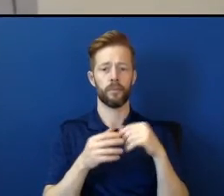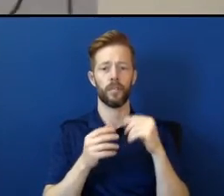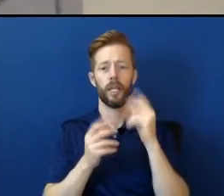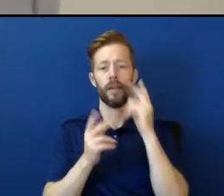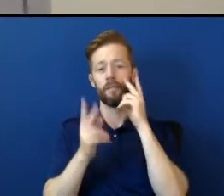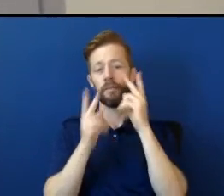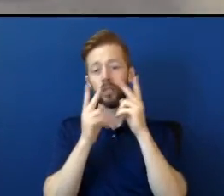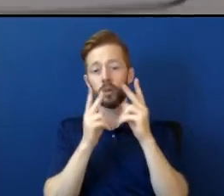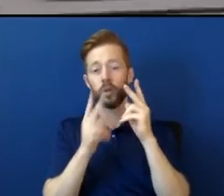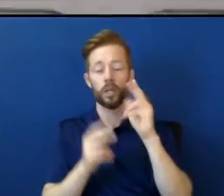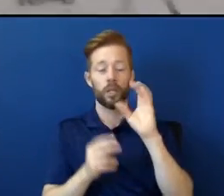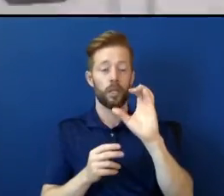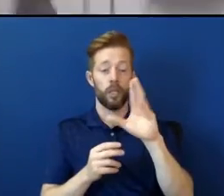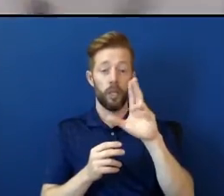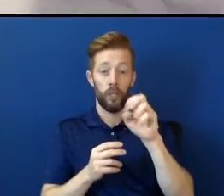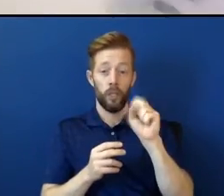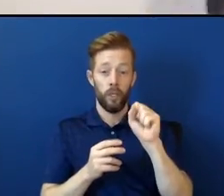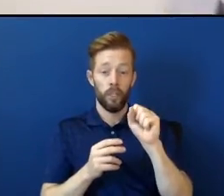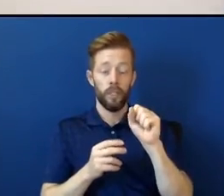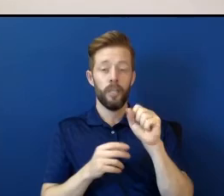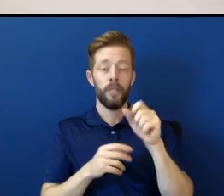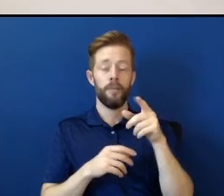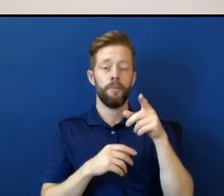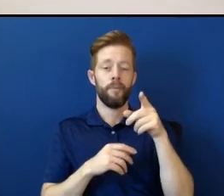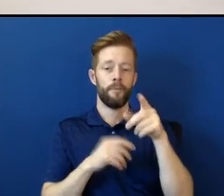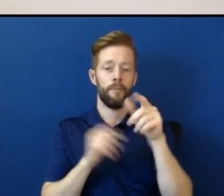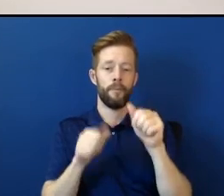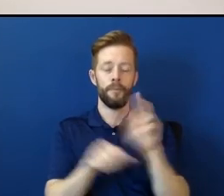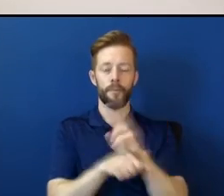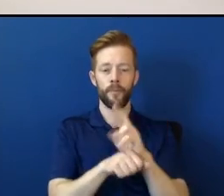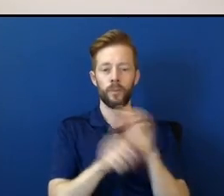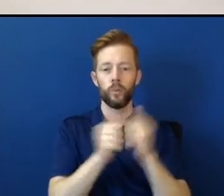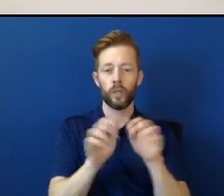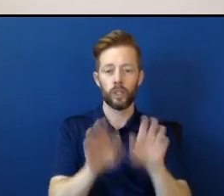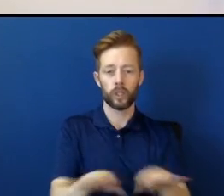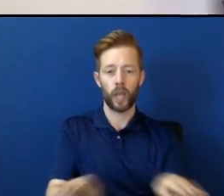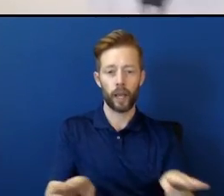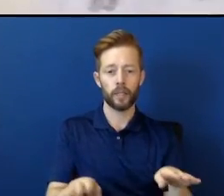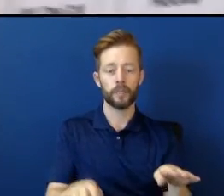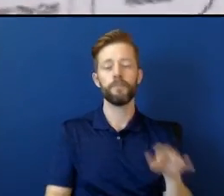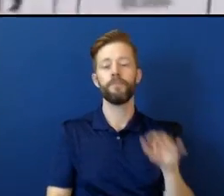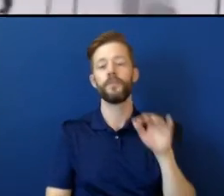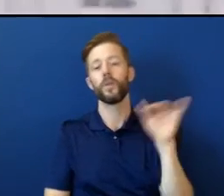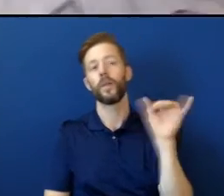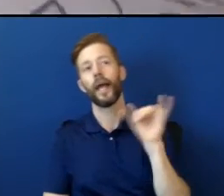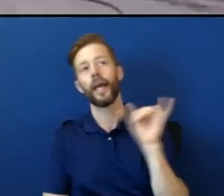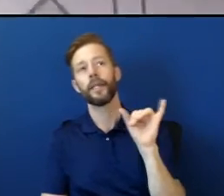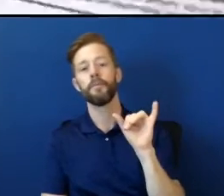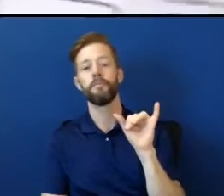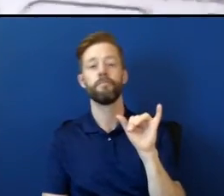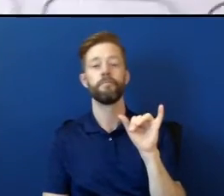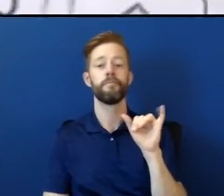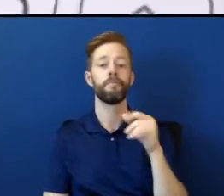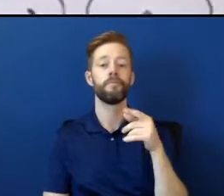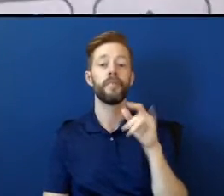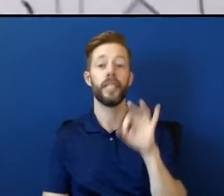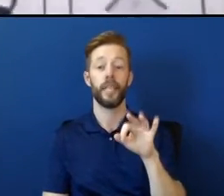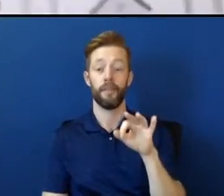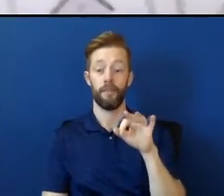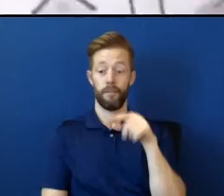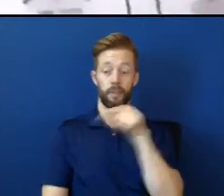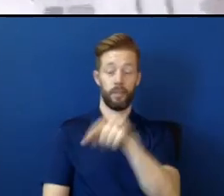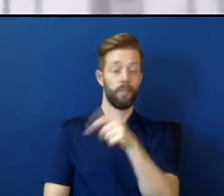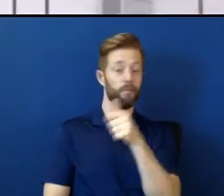like visual cues that you could use with a child. So, if he or she